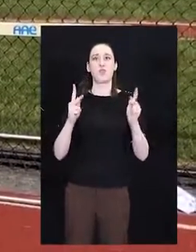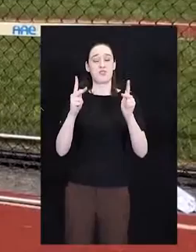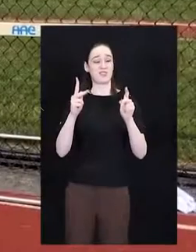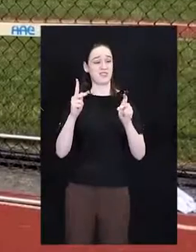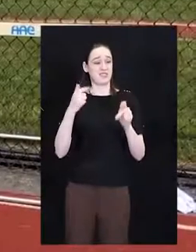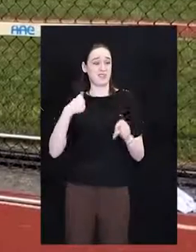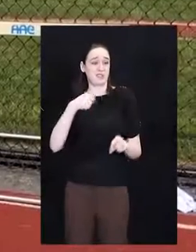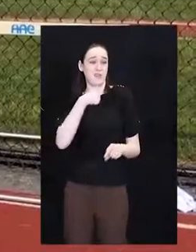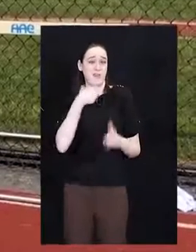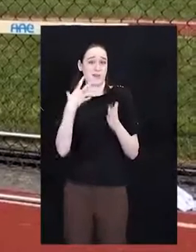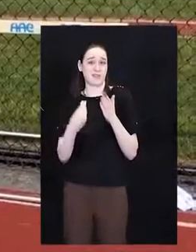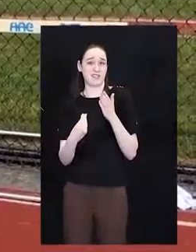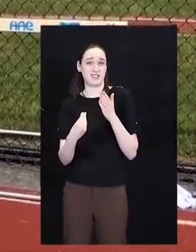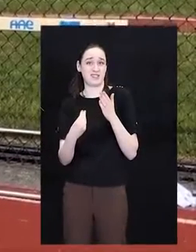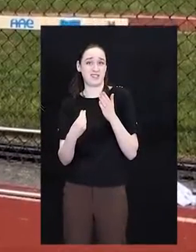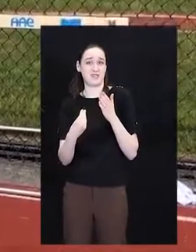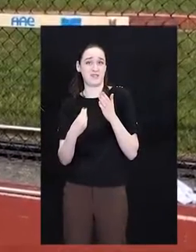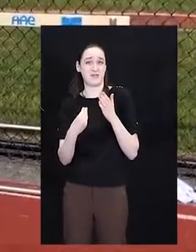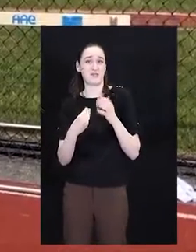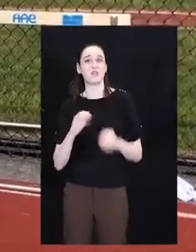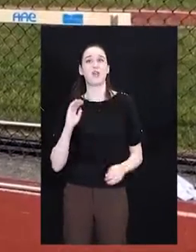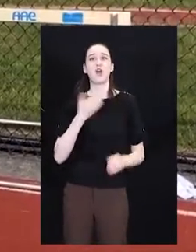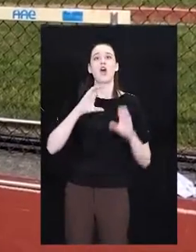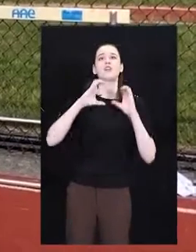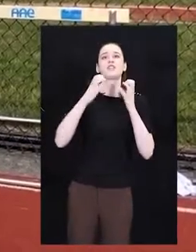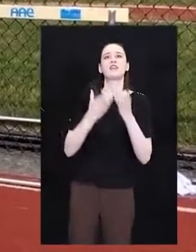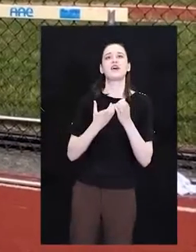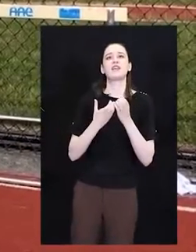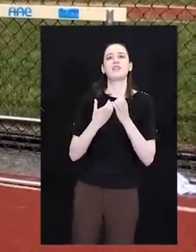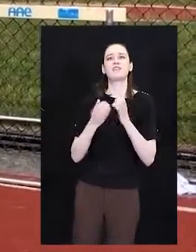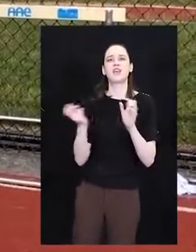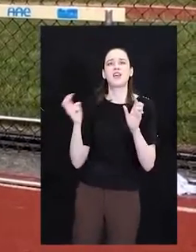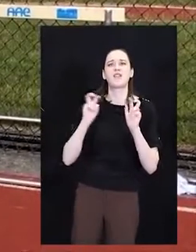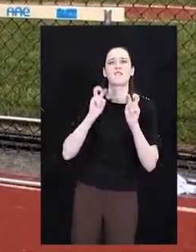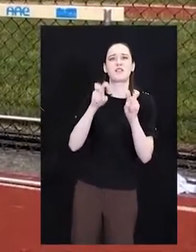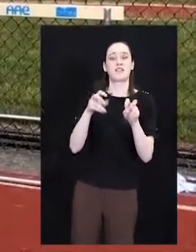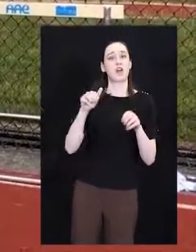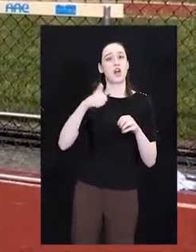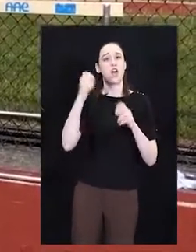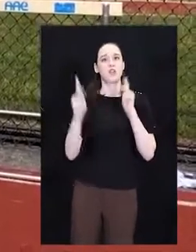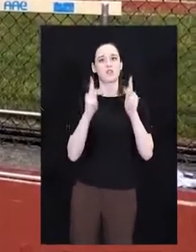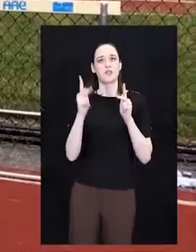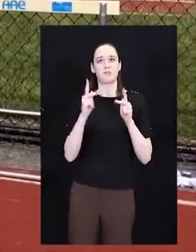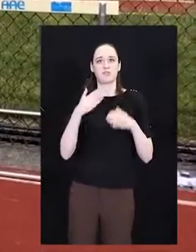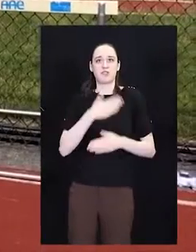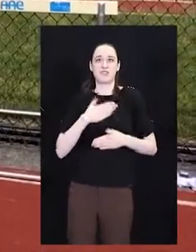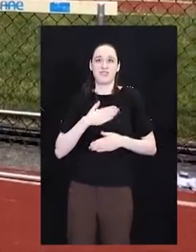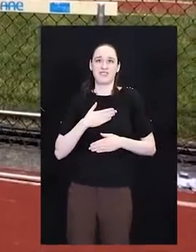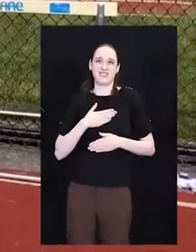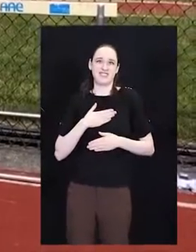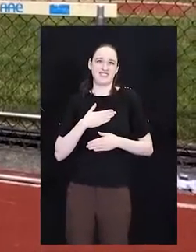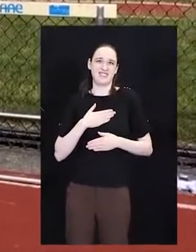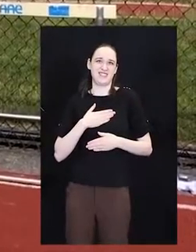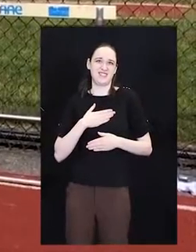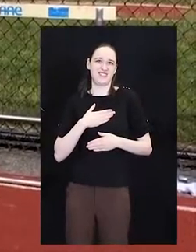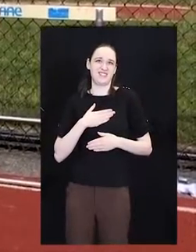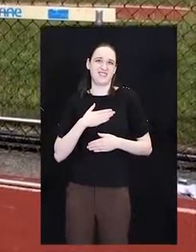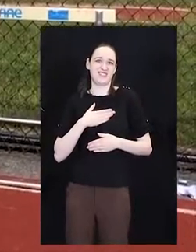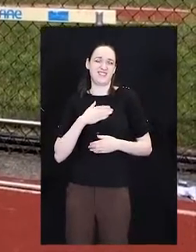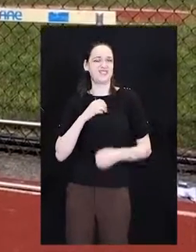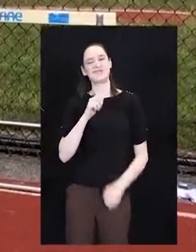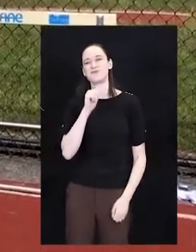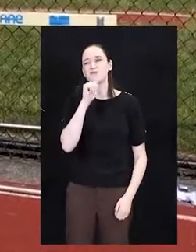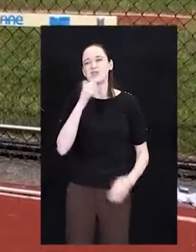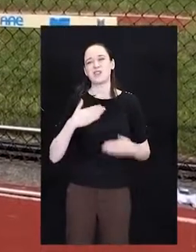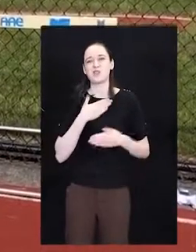missed out on this year. Rather than dwelling on our own misfortunes, our class is investing in others' enjoyments. Although our class did not